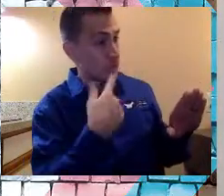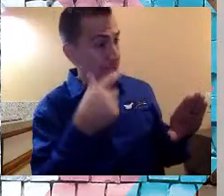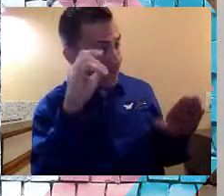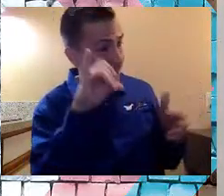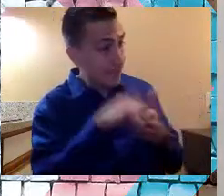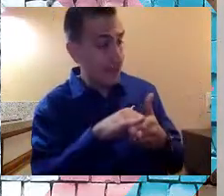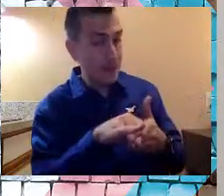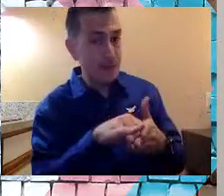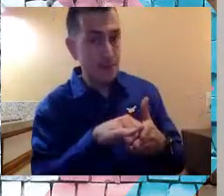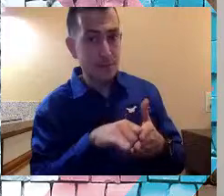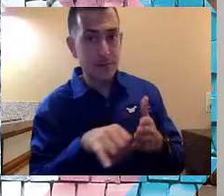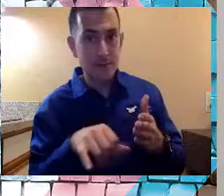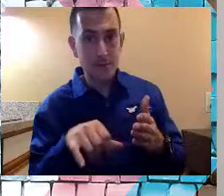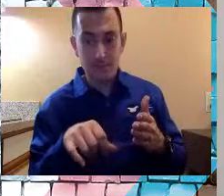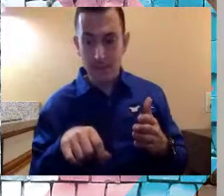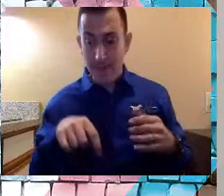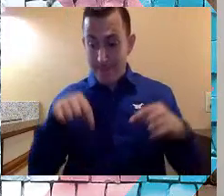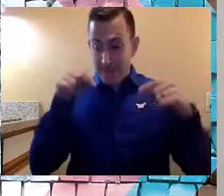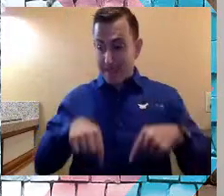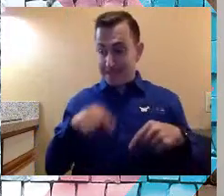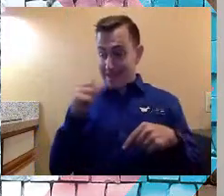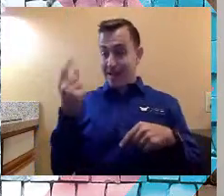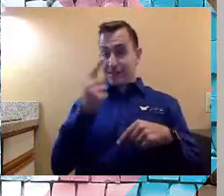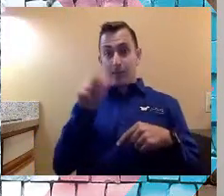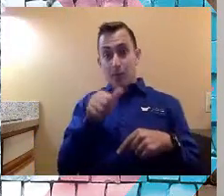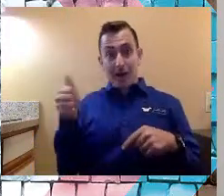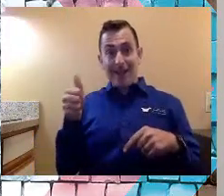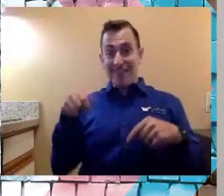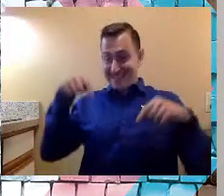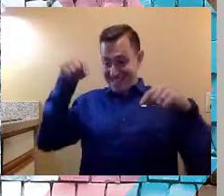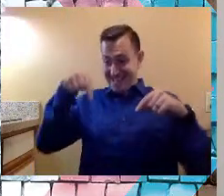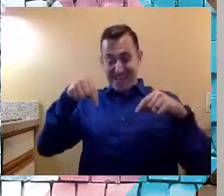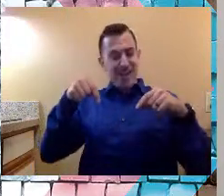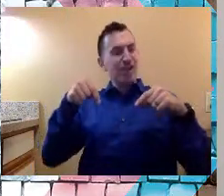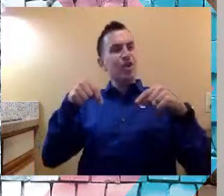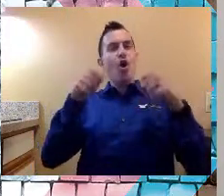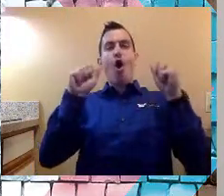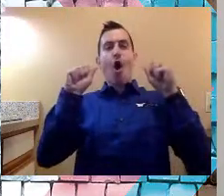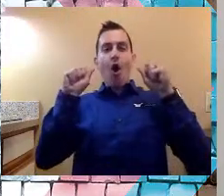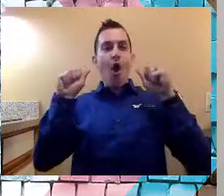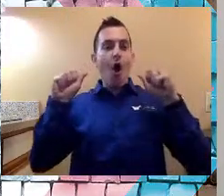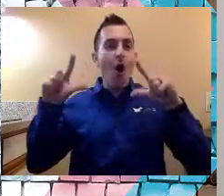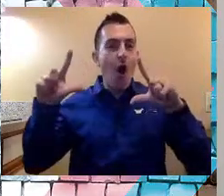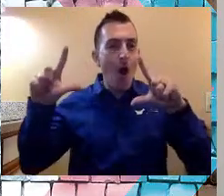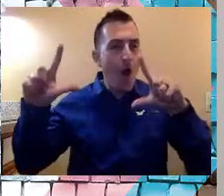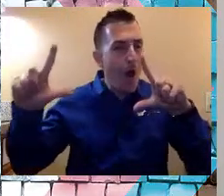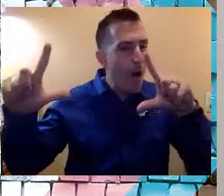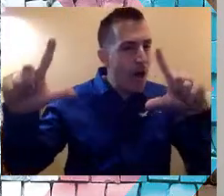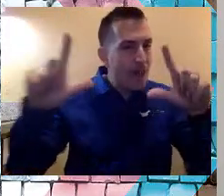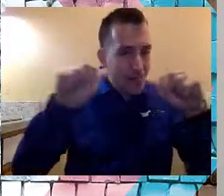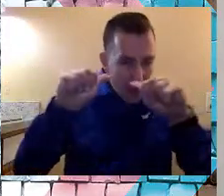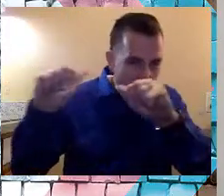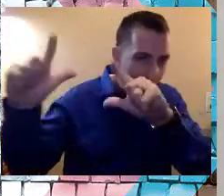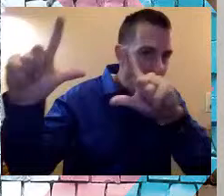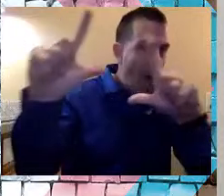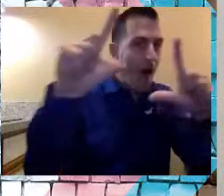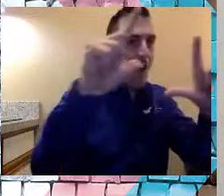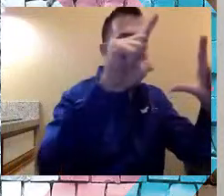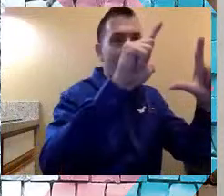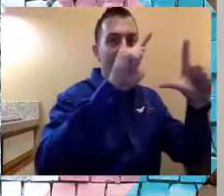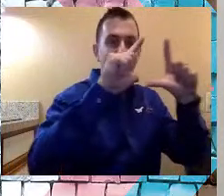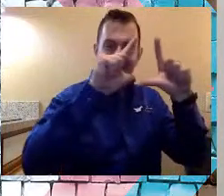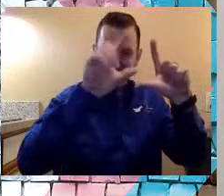Well, this isn't somewhere else. This is the land of all. And everyone fits in